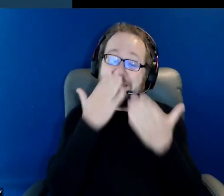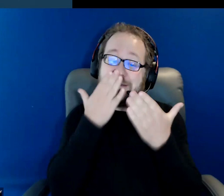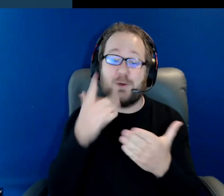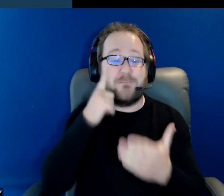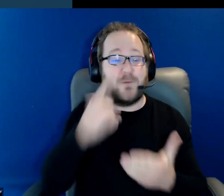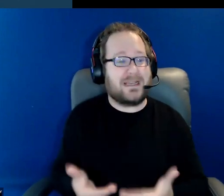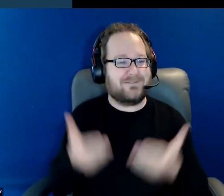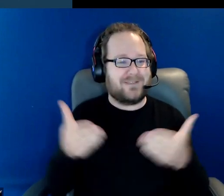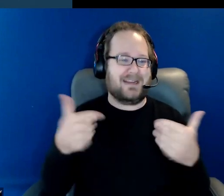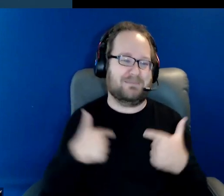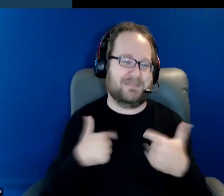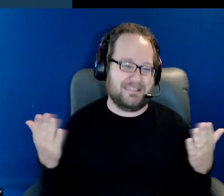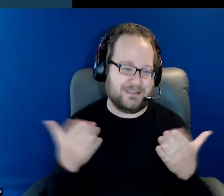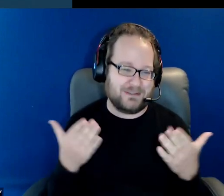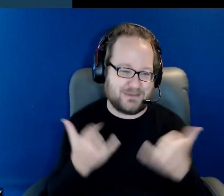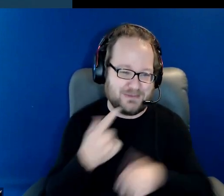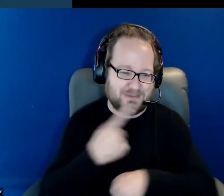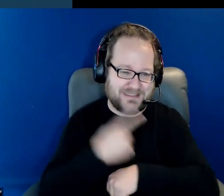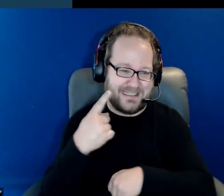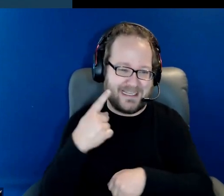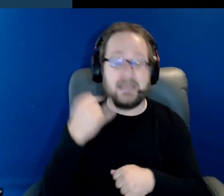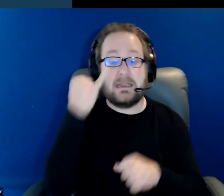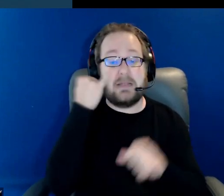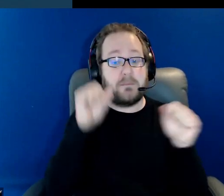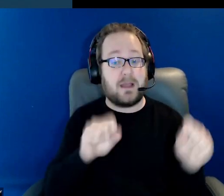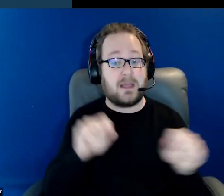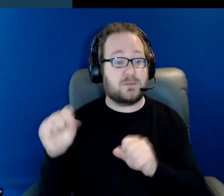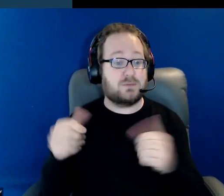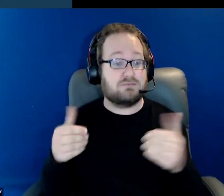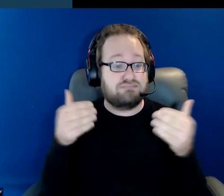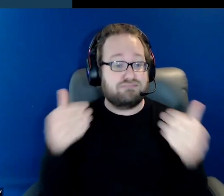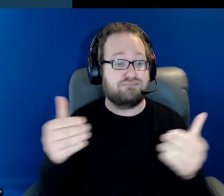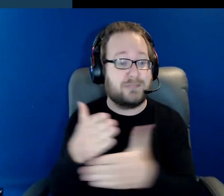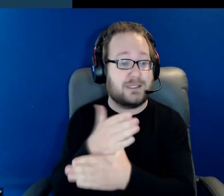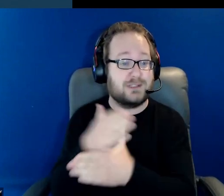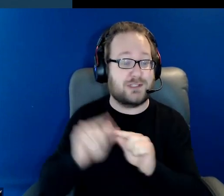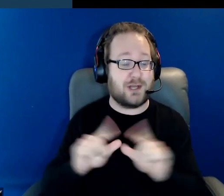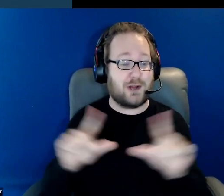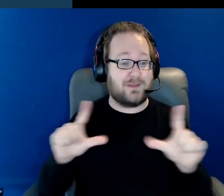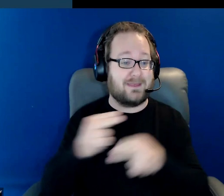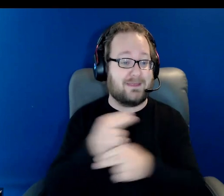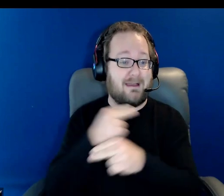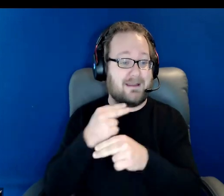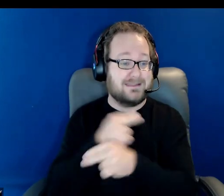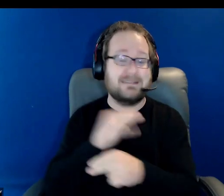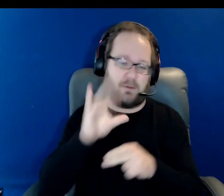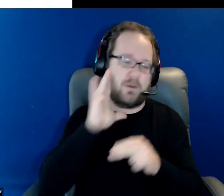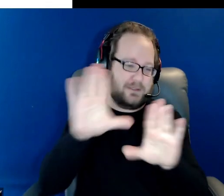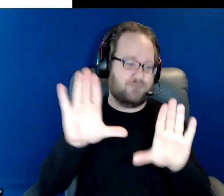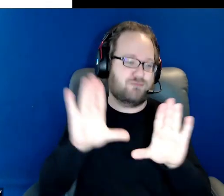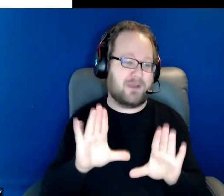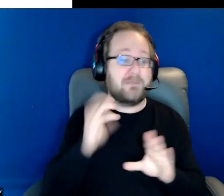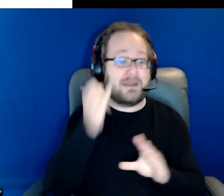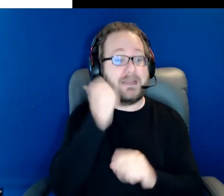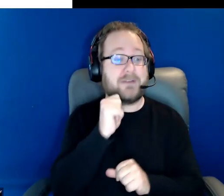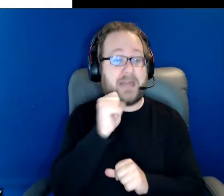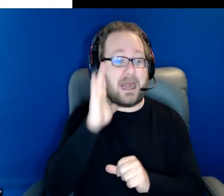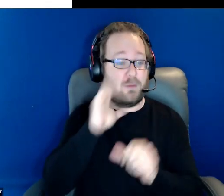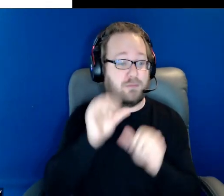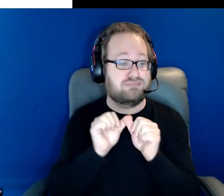here today. If it's possible to go ahead and share the slides, that would be great. But if not, I'll continue through today's